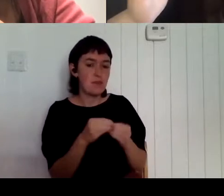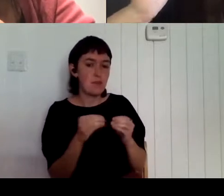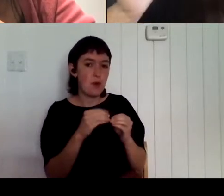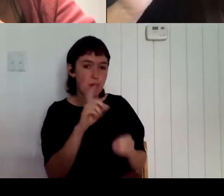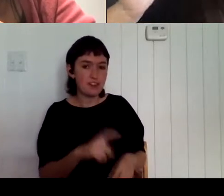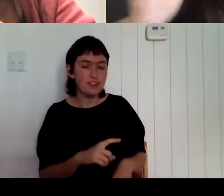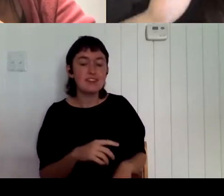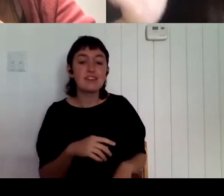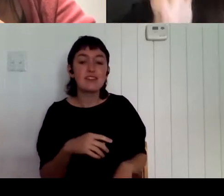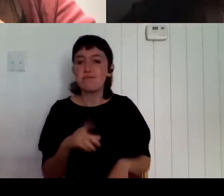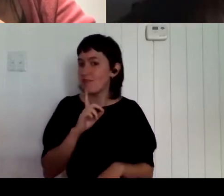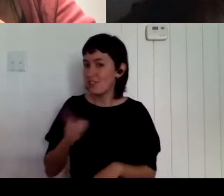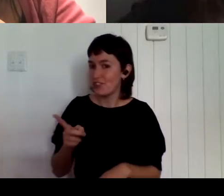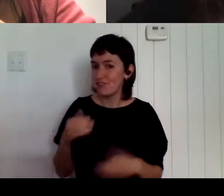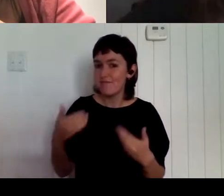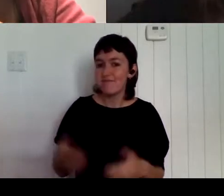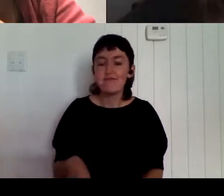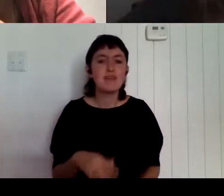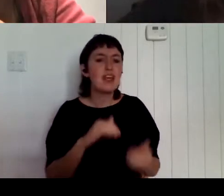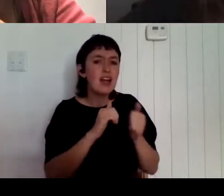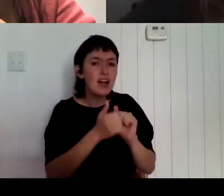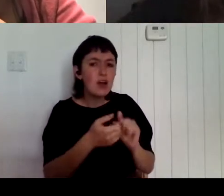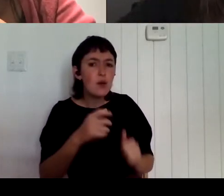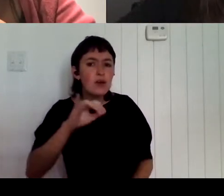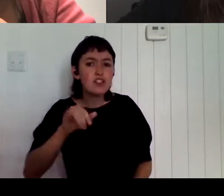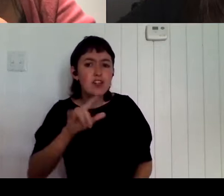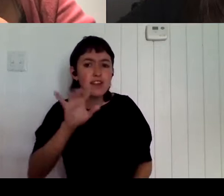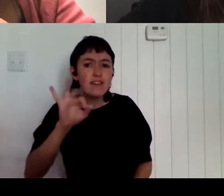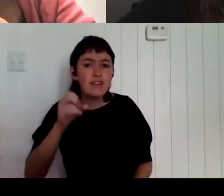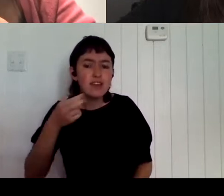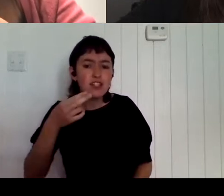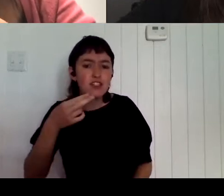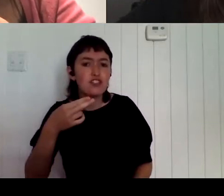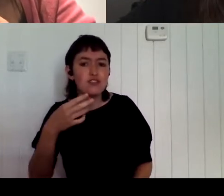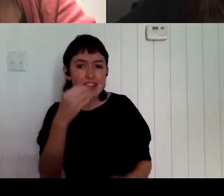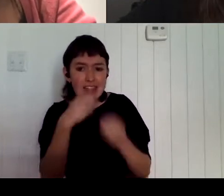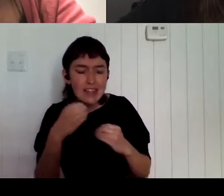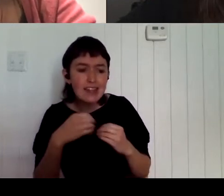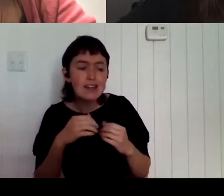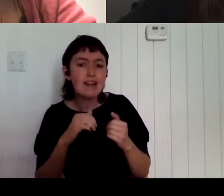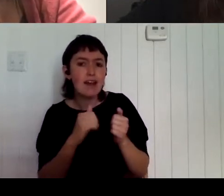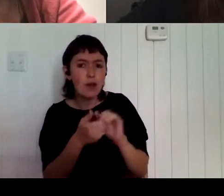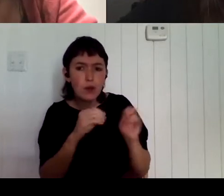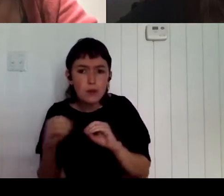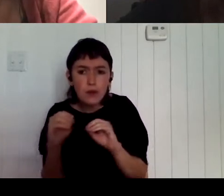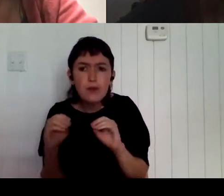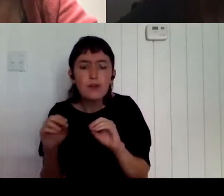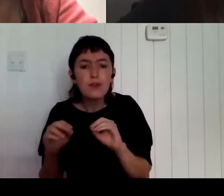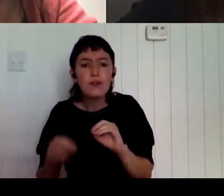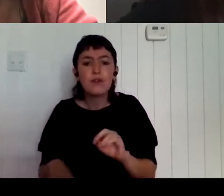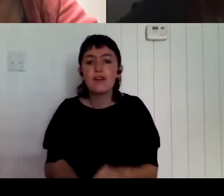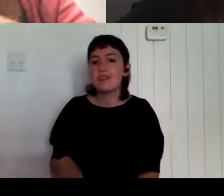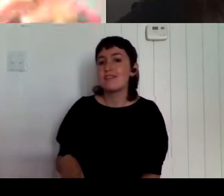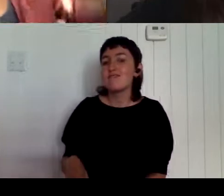do jellyfish eat and how do jellyfish move? Okay. So in our jellyfish, we